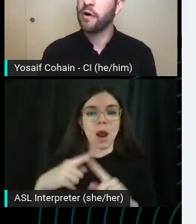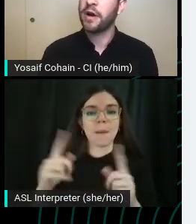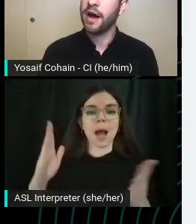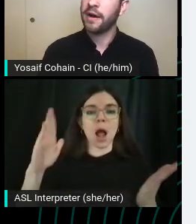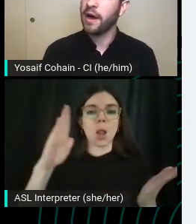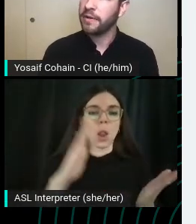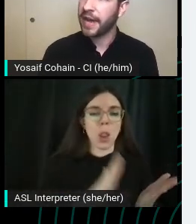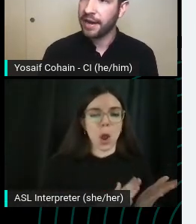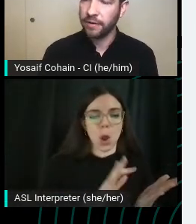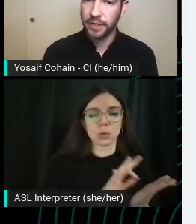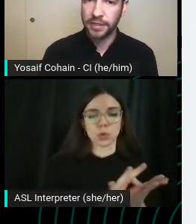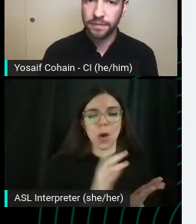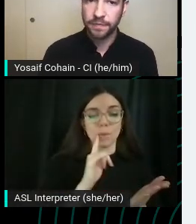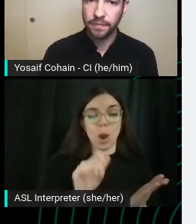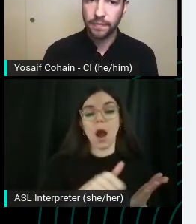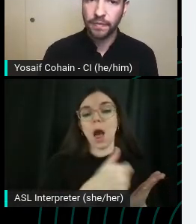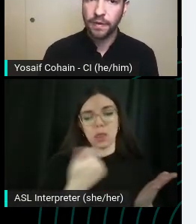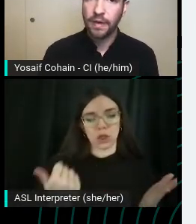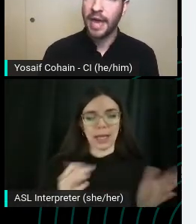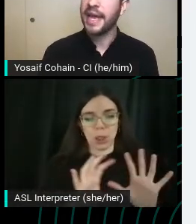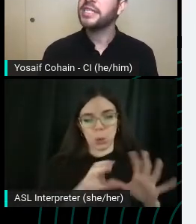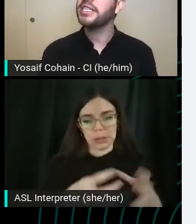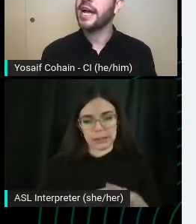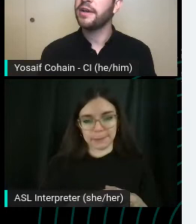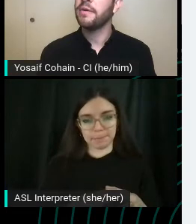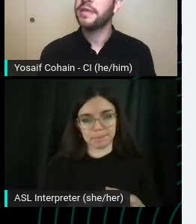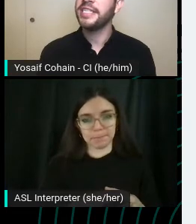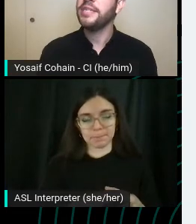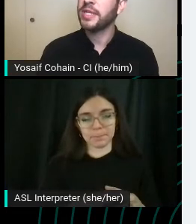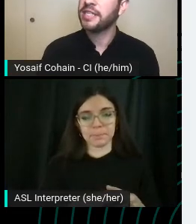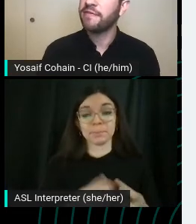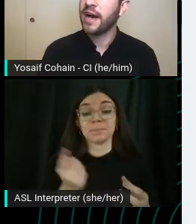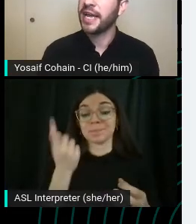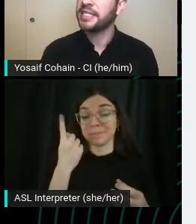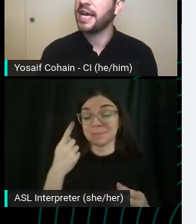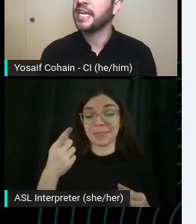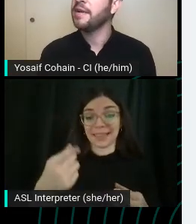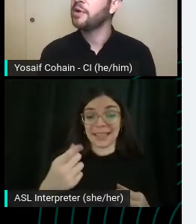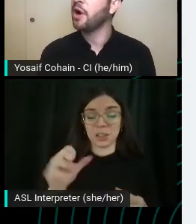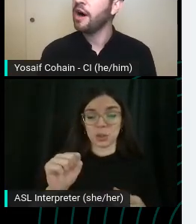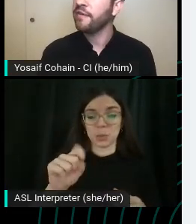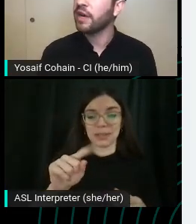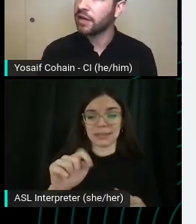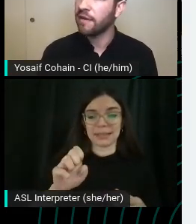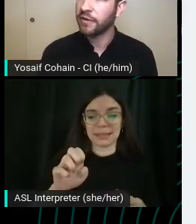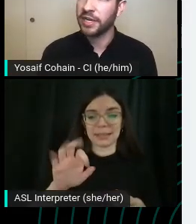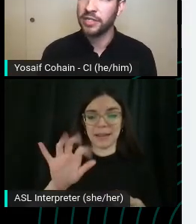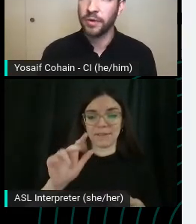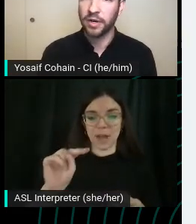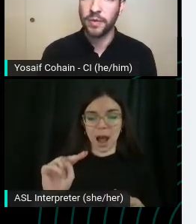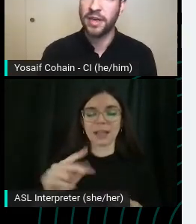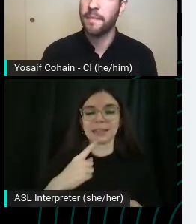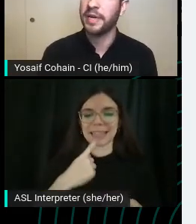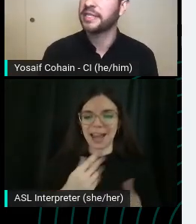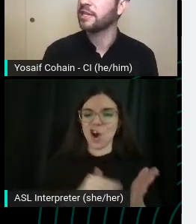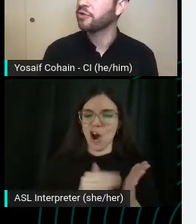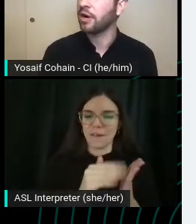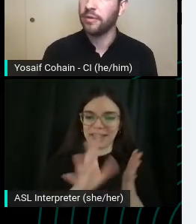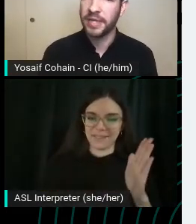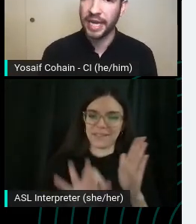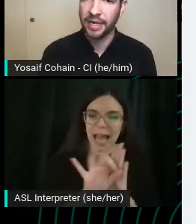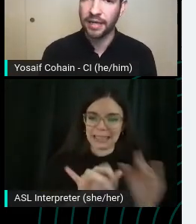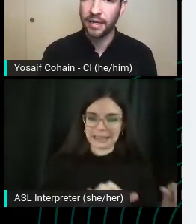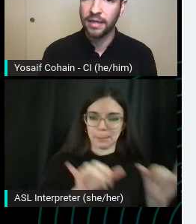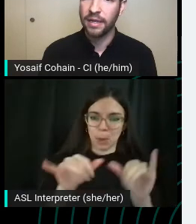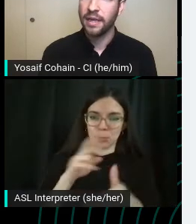scores for our other categories. And as a side note, this is what Stefan has said he would often uncover in his work with companies that